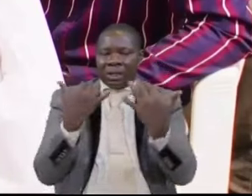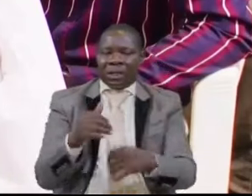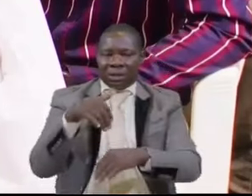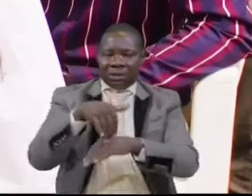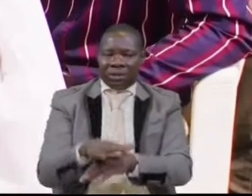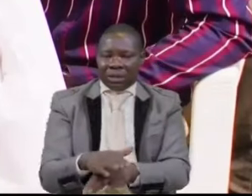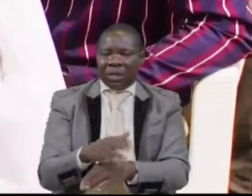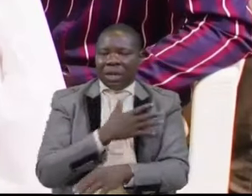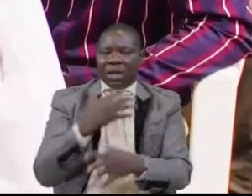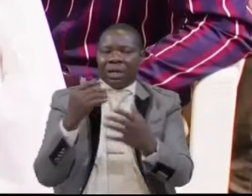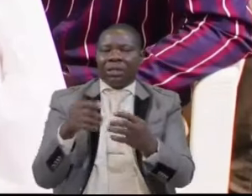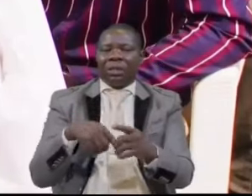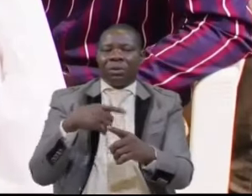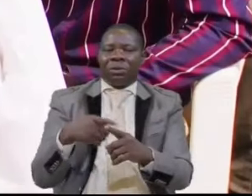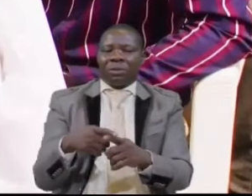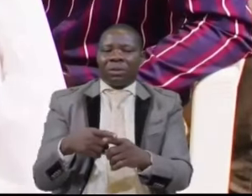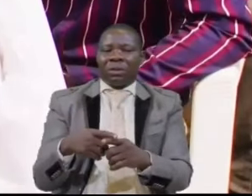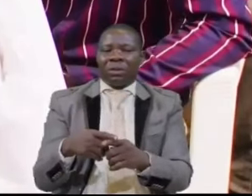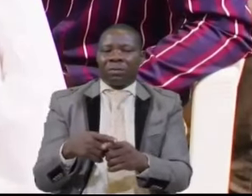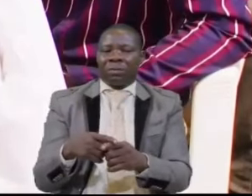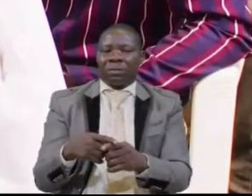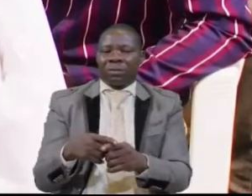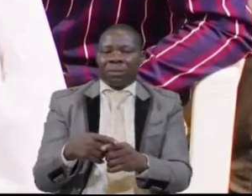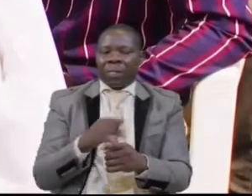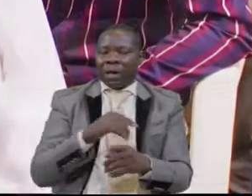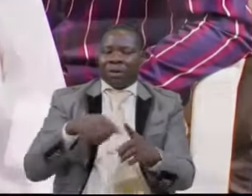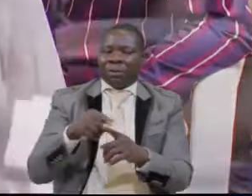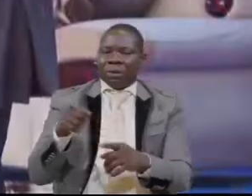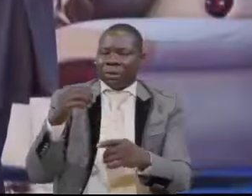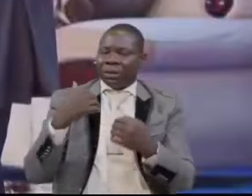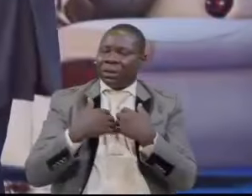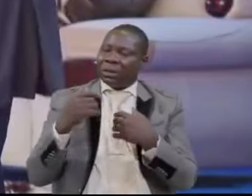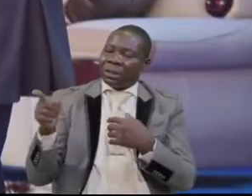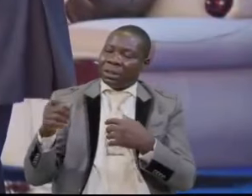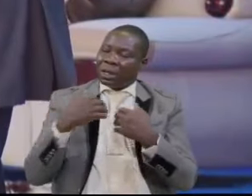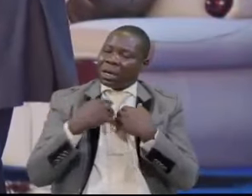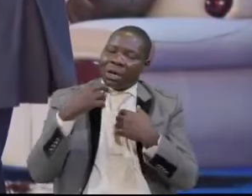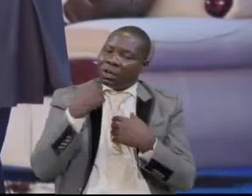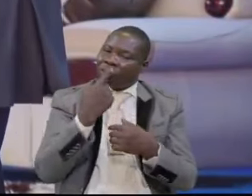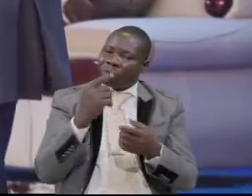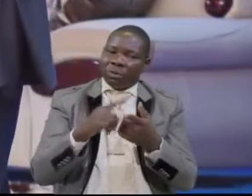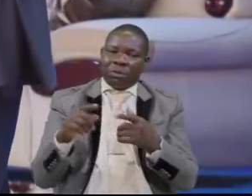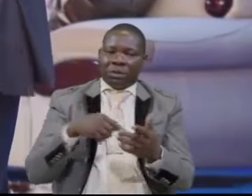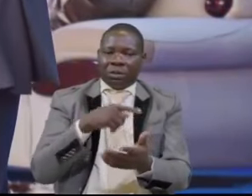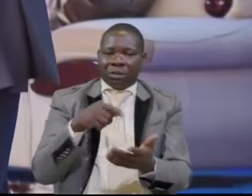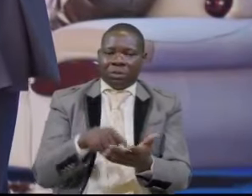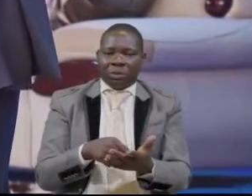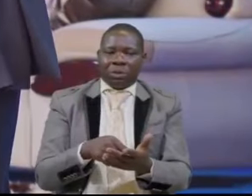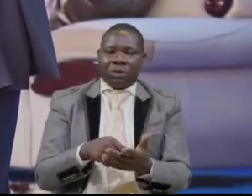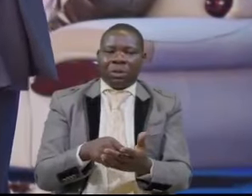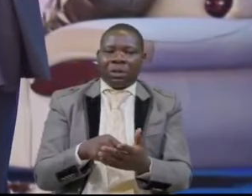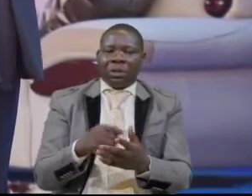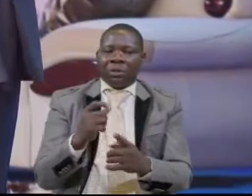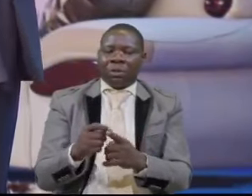I was, and he, when he had spoken this word, I stood trembling. Look at verse